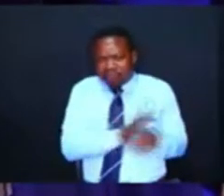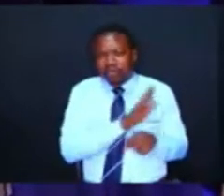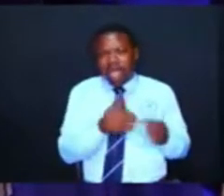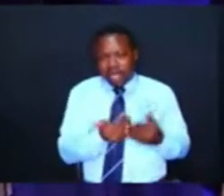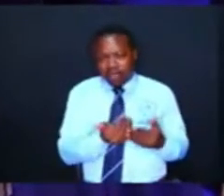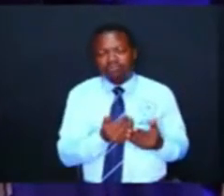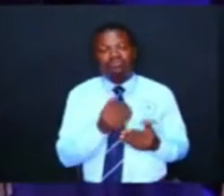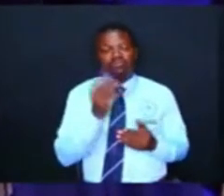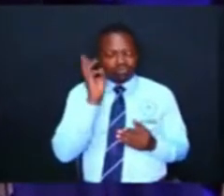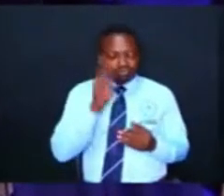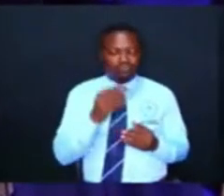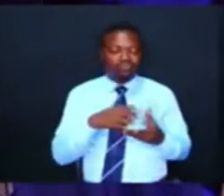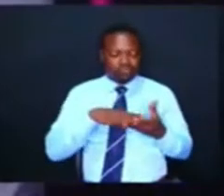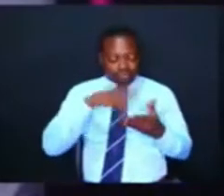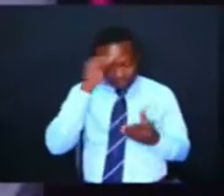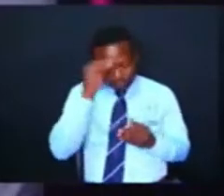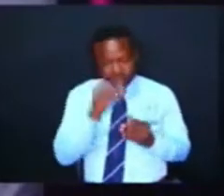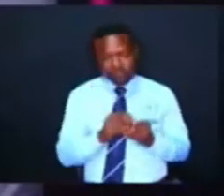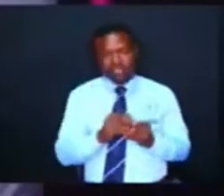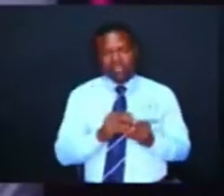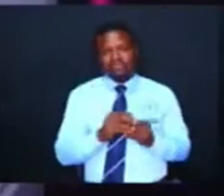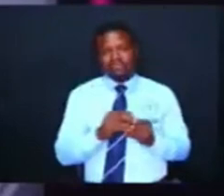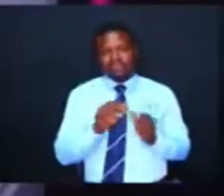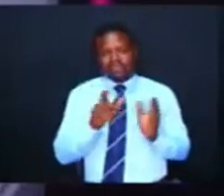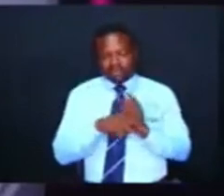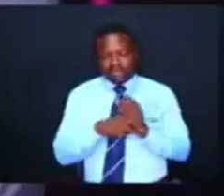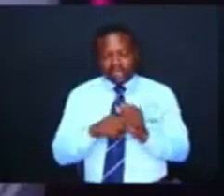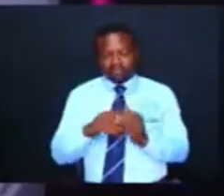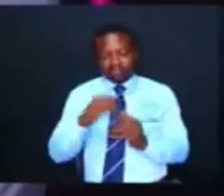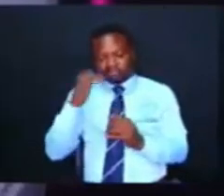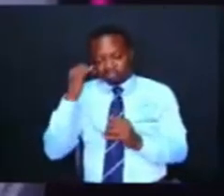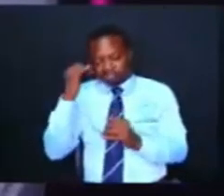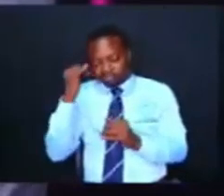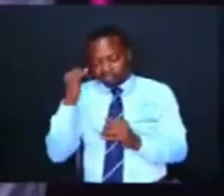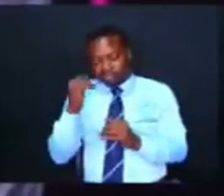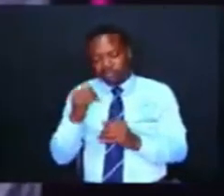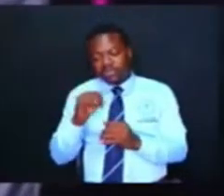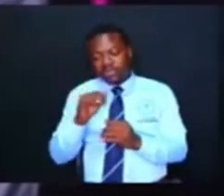Maybe conclude with the life of Joseph and